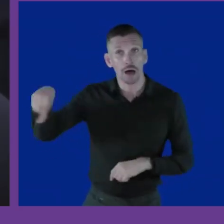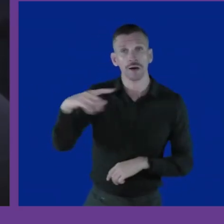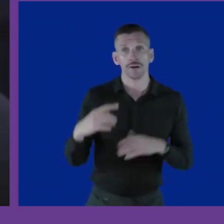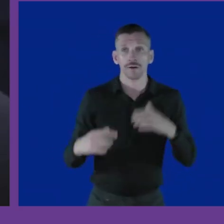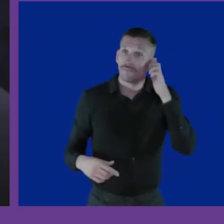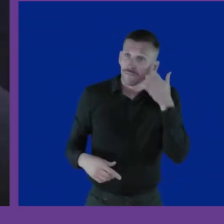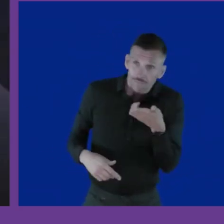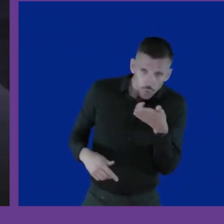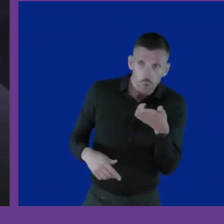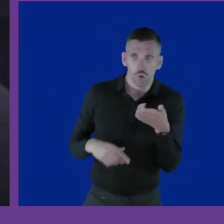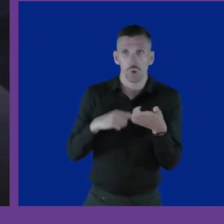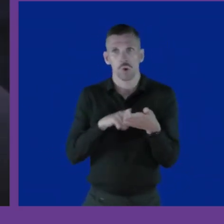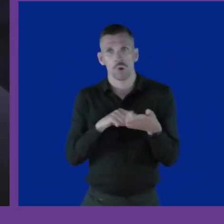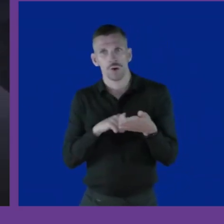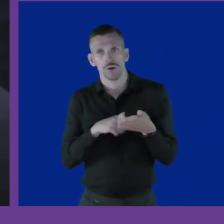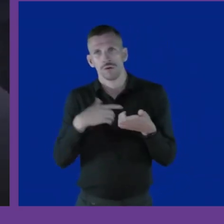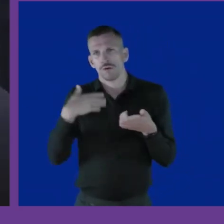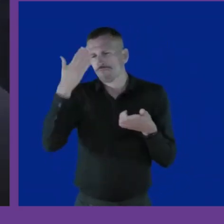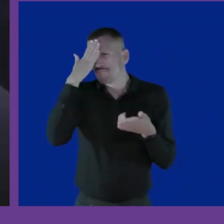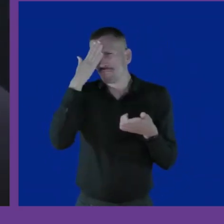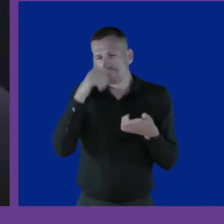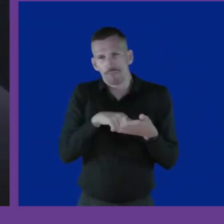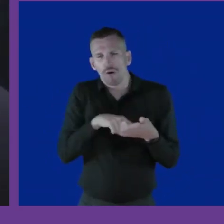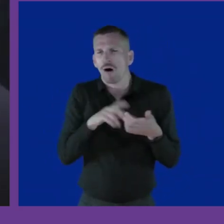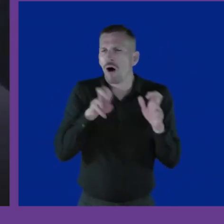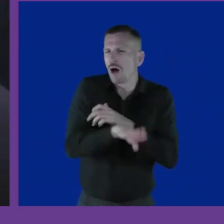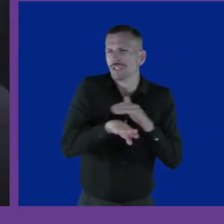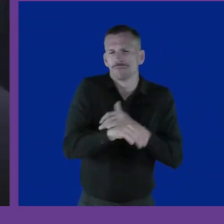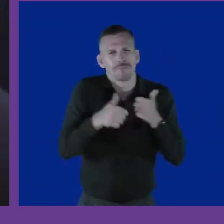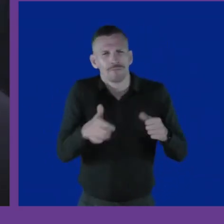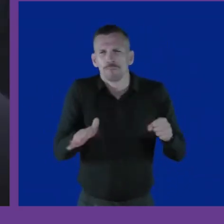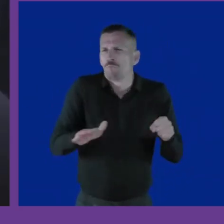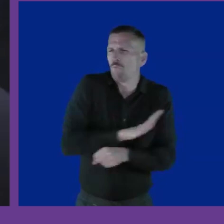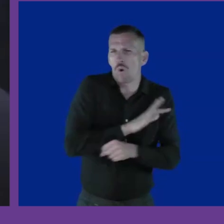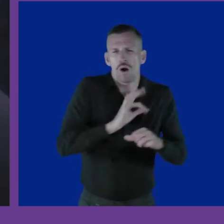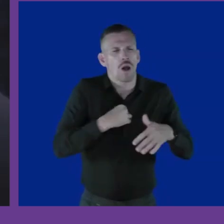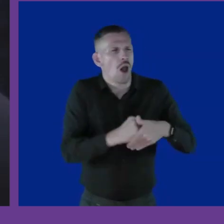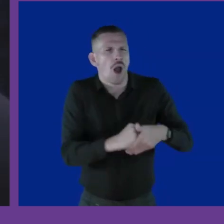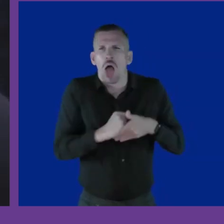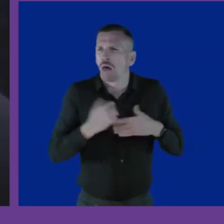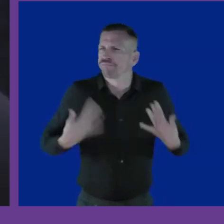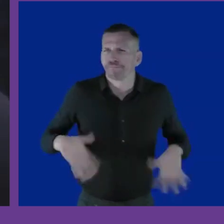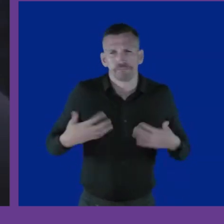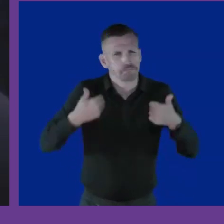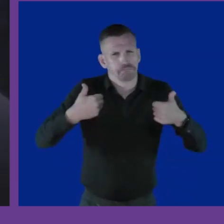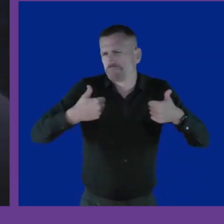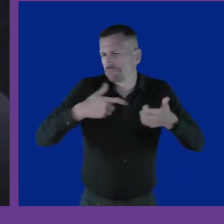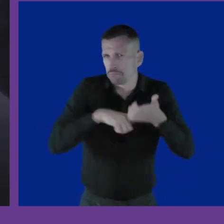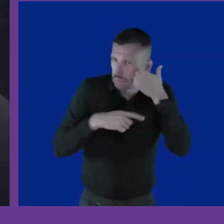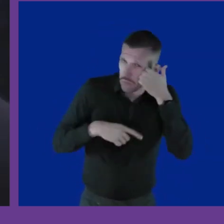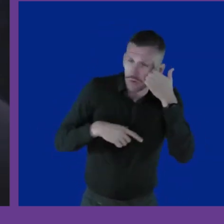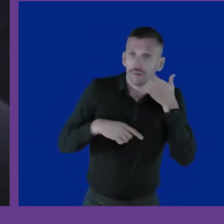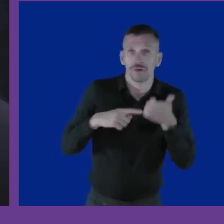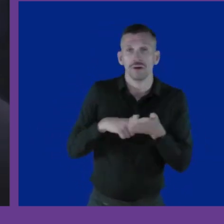very, very accessible, and they actually work in a way like it's a little bit like our assistive technology in the past. So